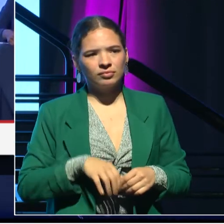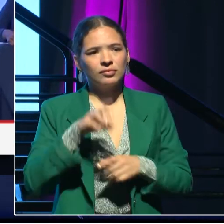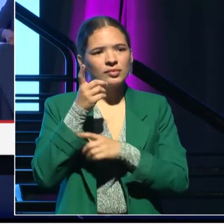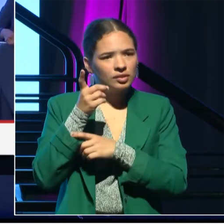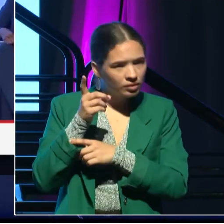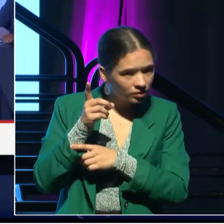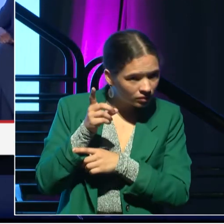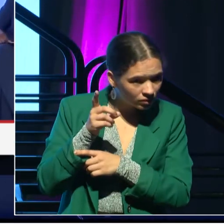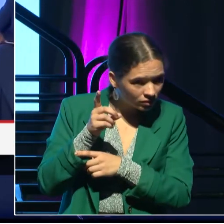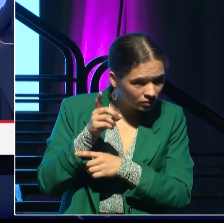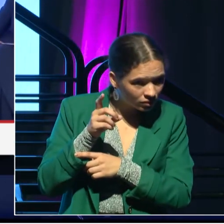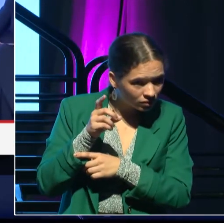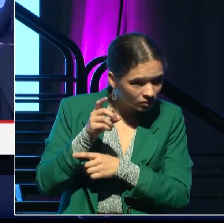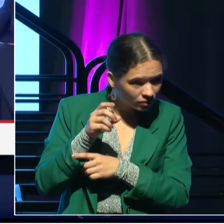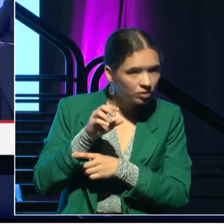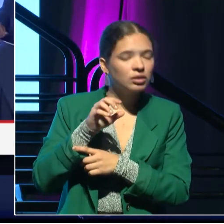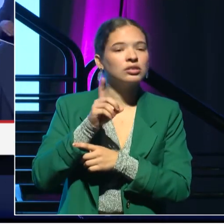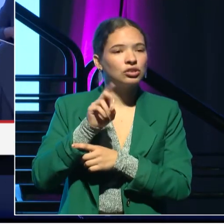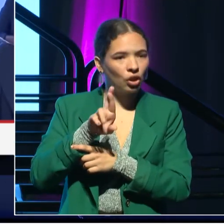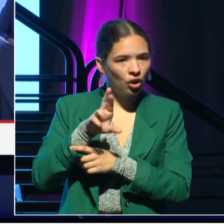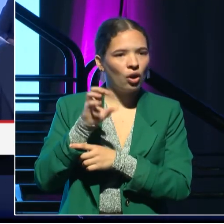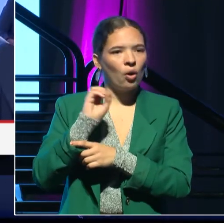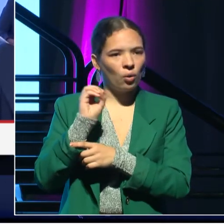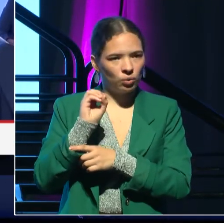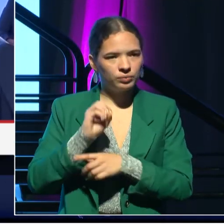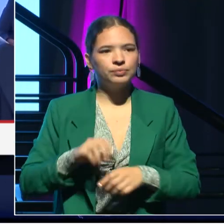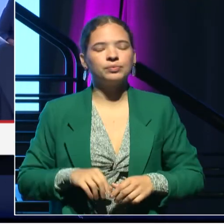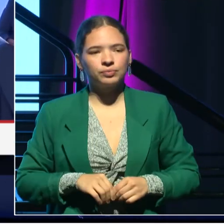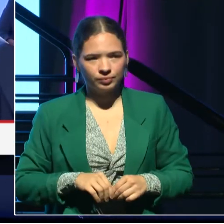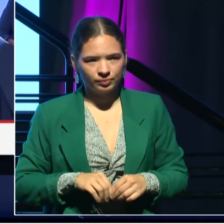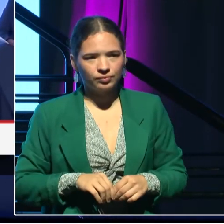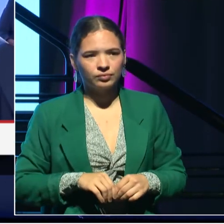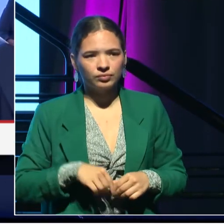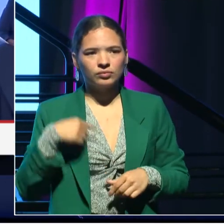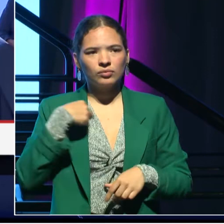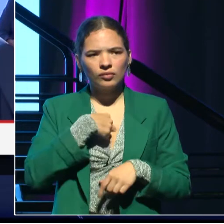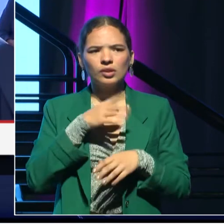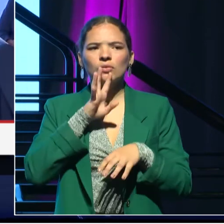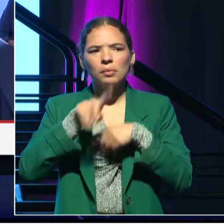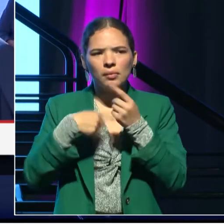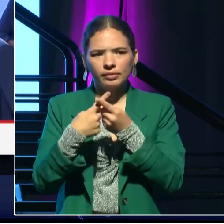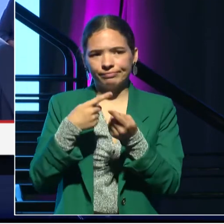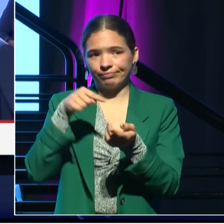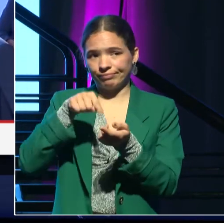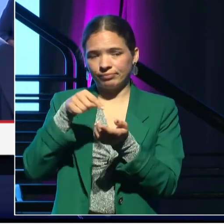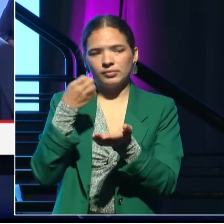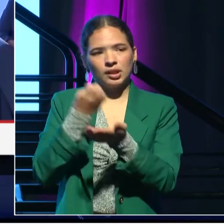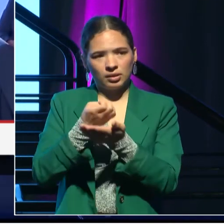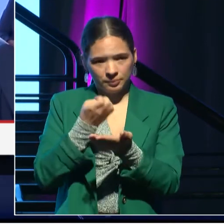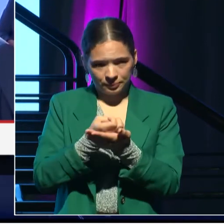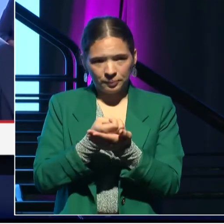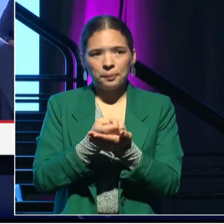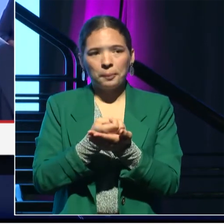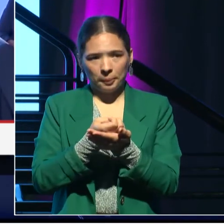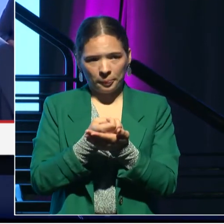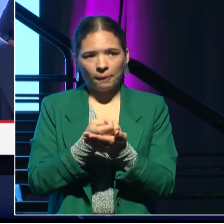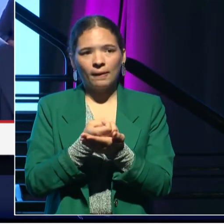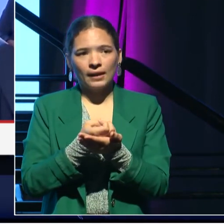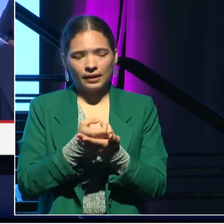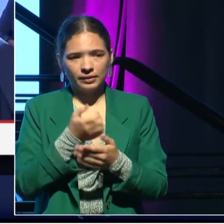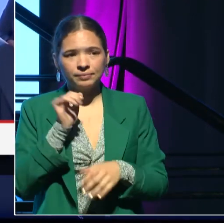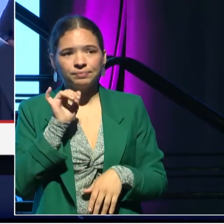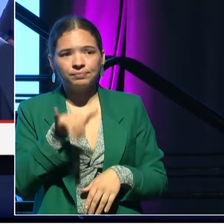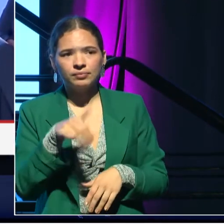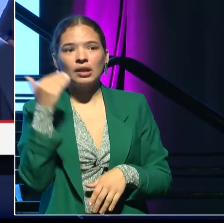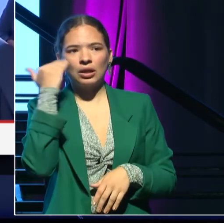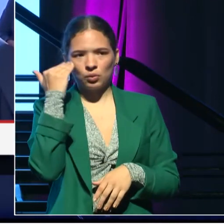you this. When we talk about economics, and we've talked, a lot of people are focused on what happens after the fact. We know about so many of